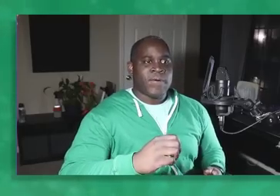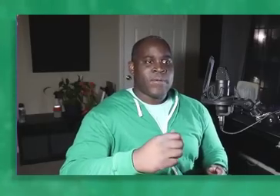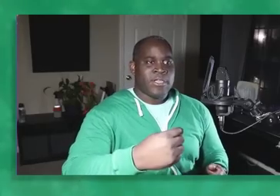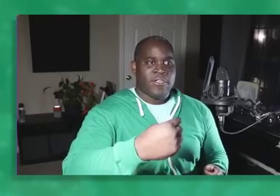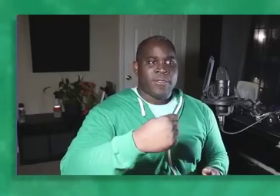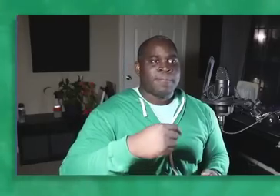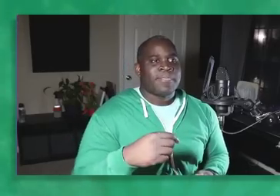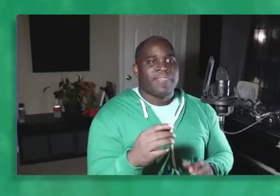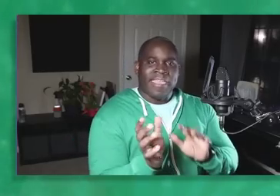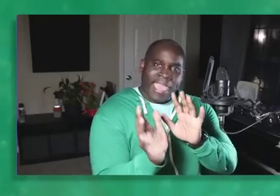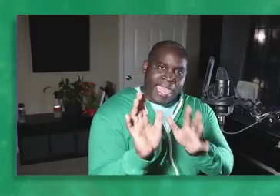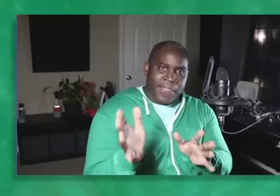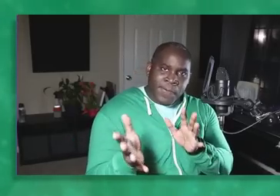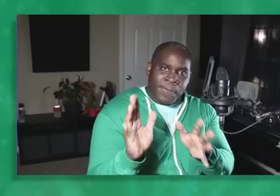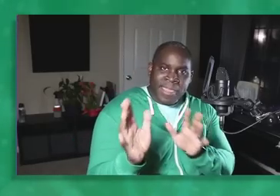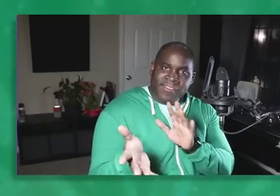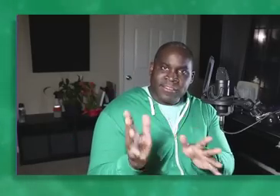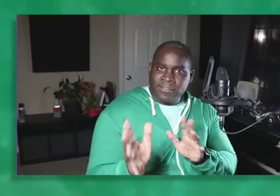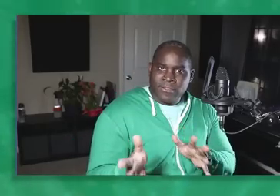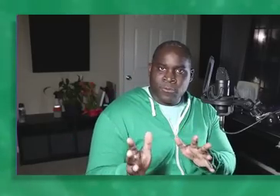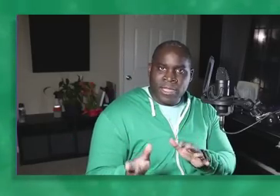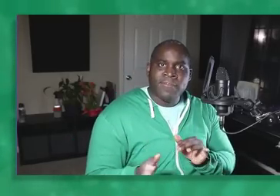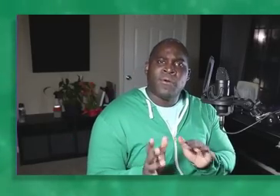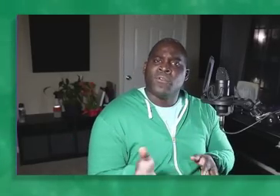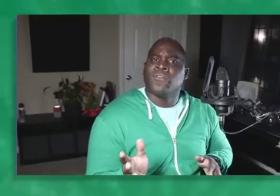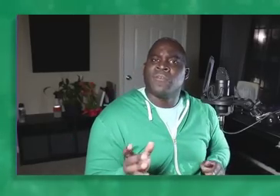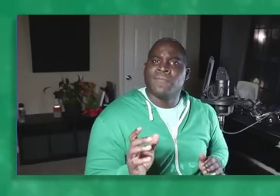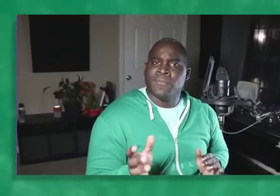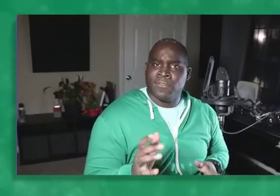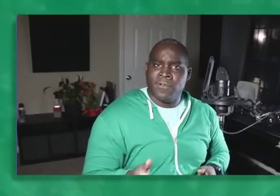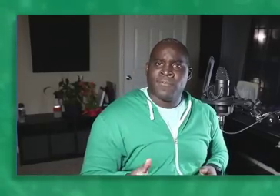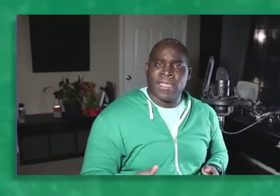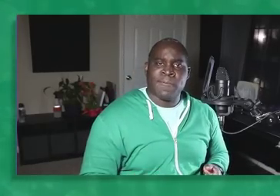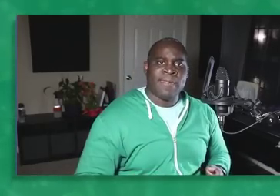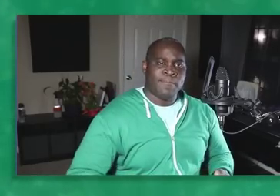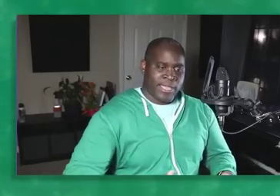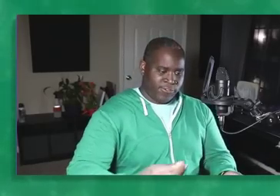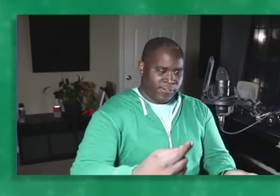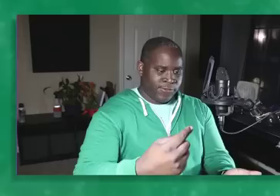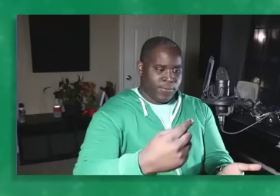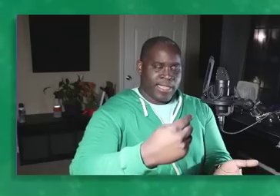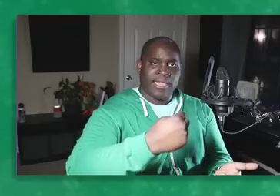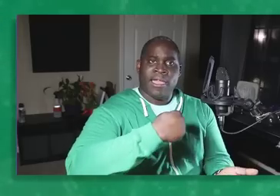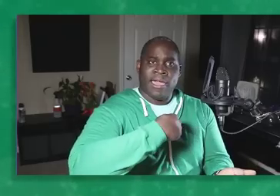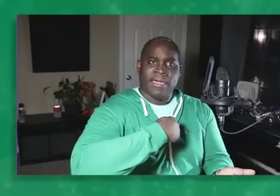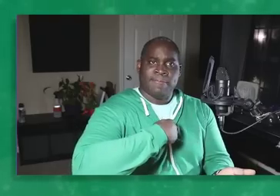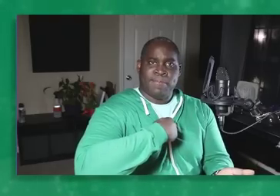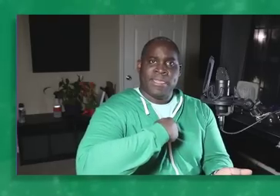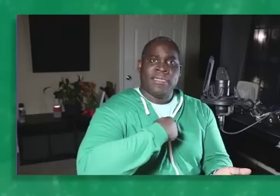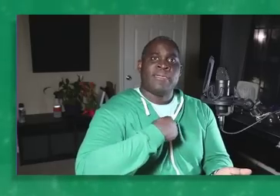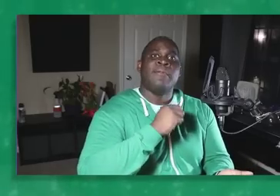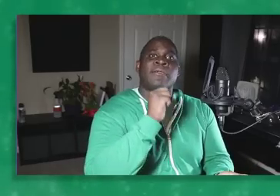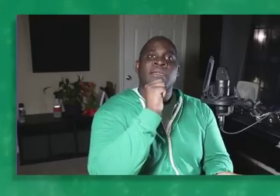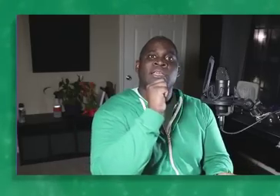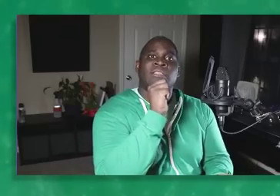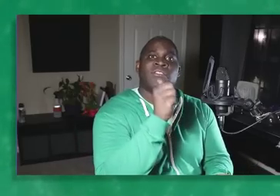so the angle makes it a little rough. Also, the low frame rate, but she's doing